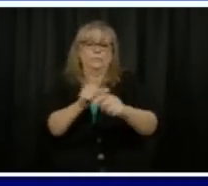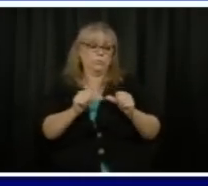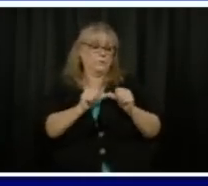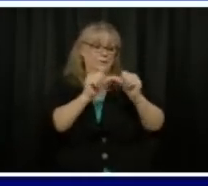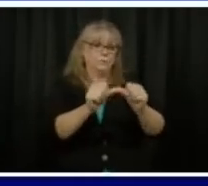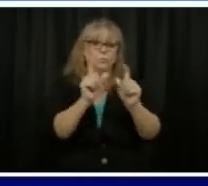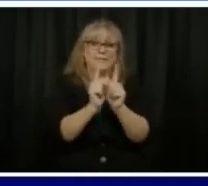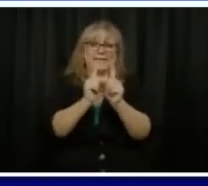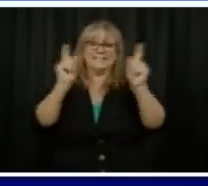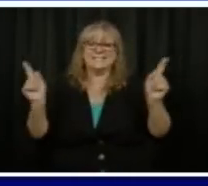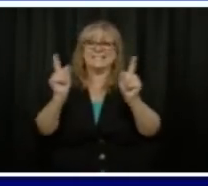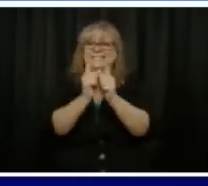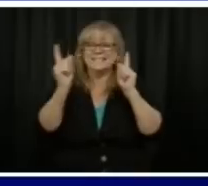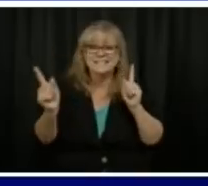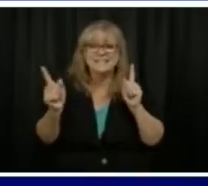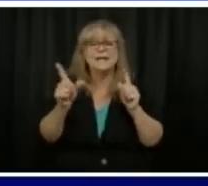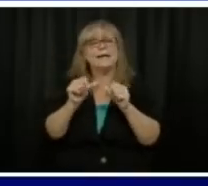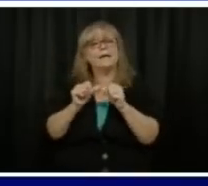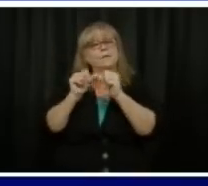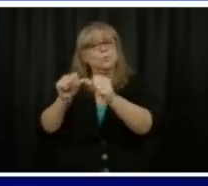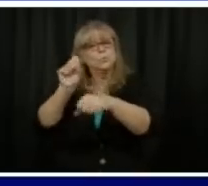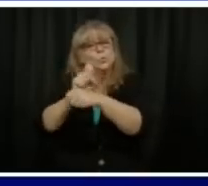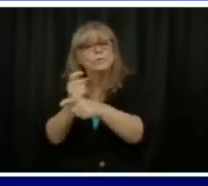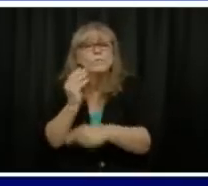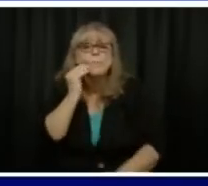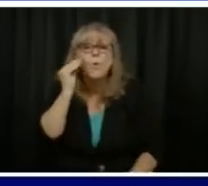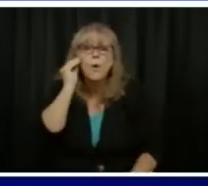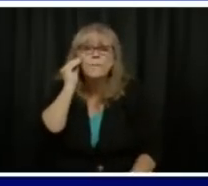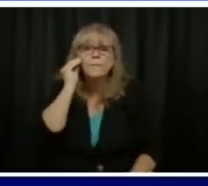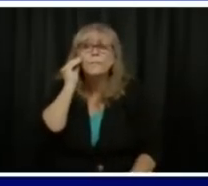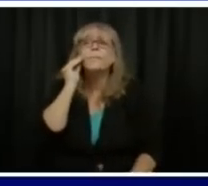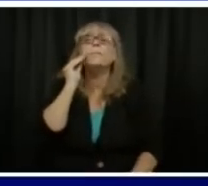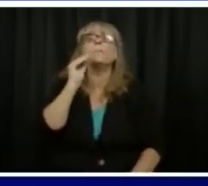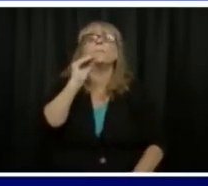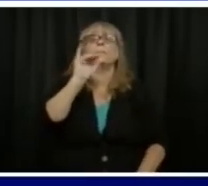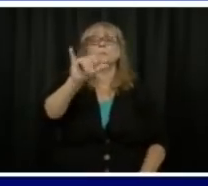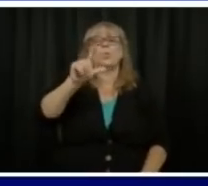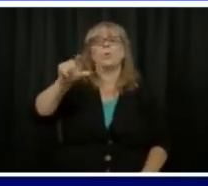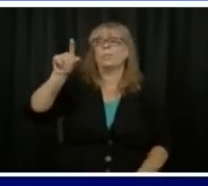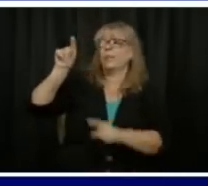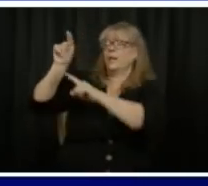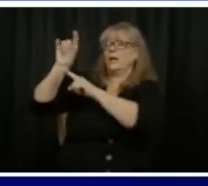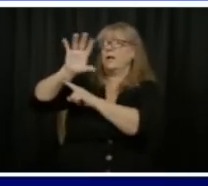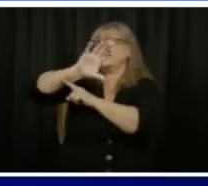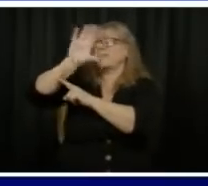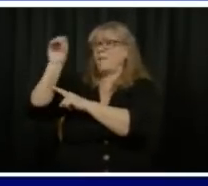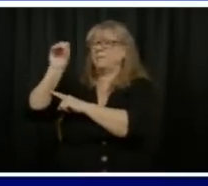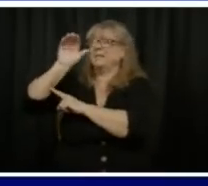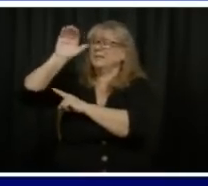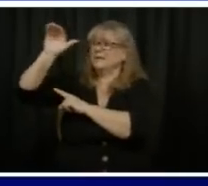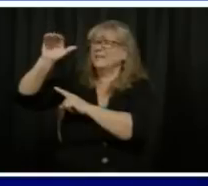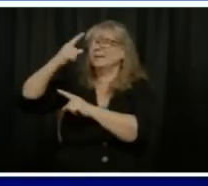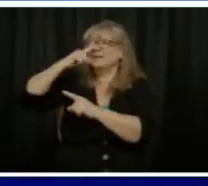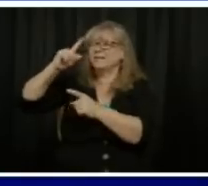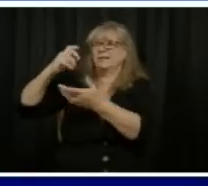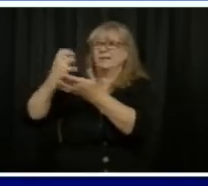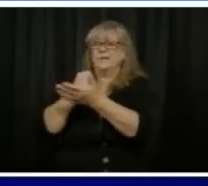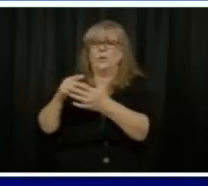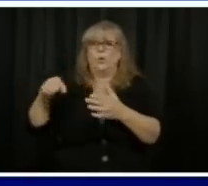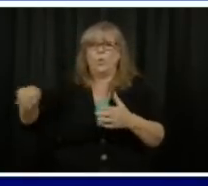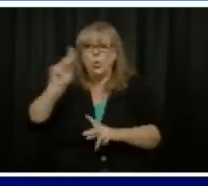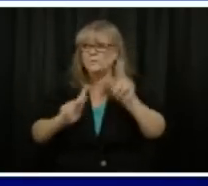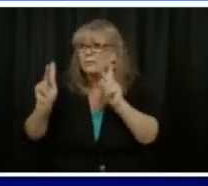you can, do it. That's an appeal to companies and bosses. Maximize your percentage of people who telecommute. It reduces the likelihood significantly of an outbreak